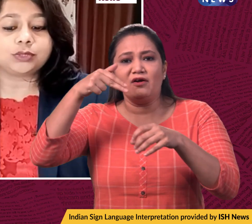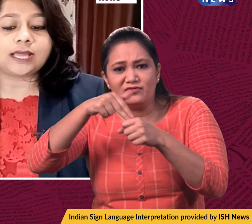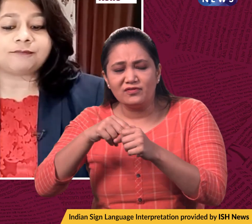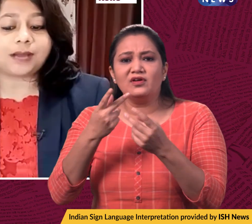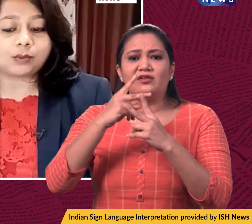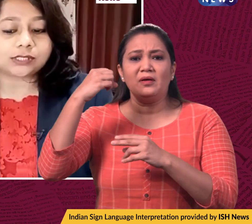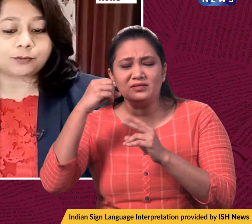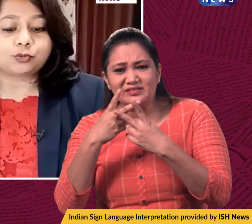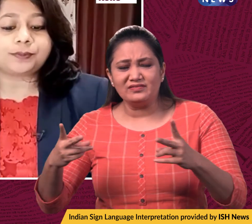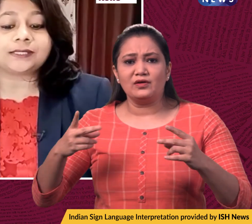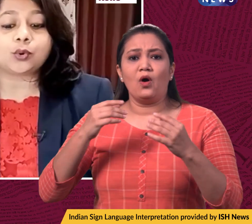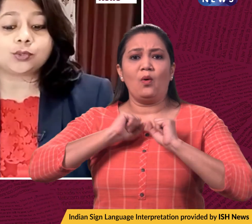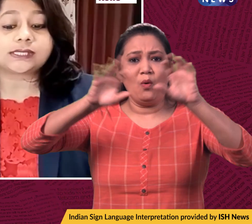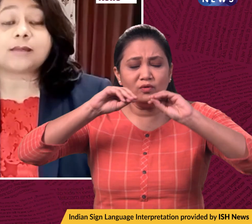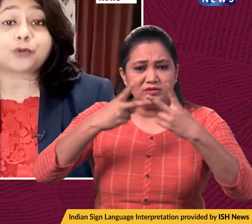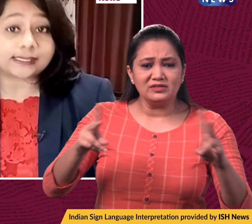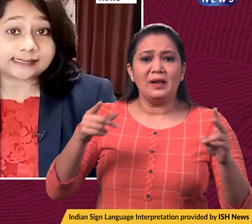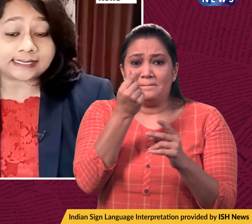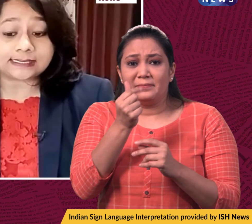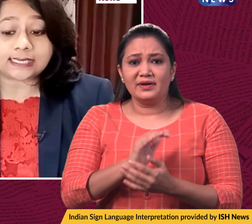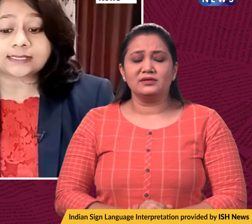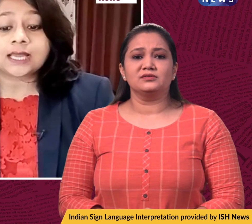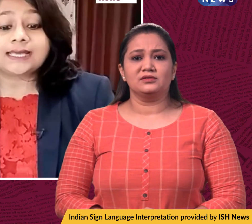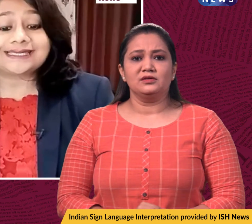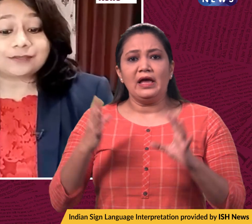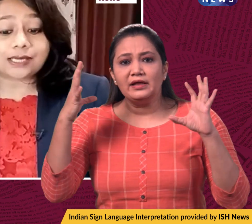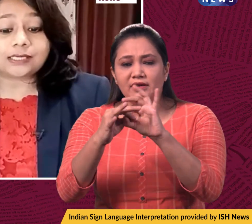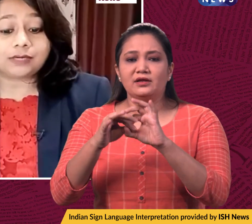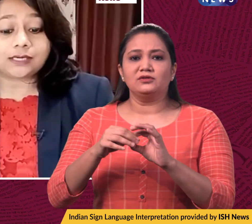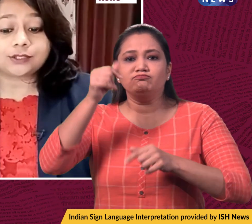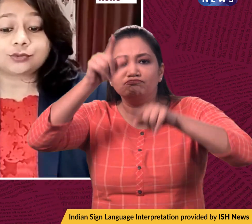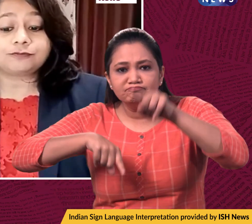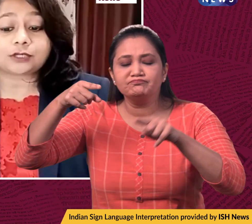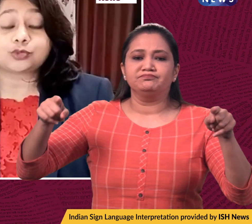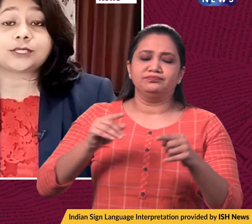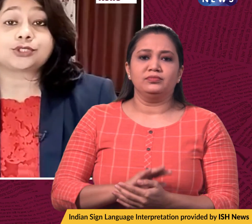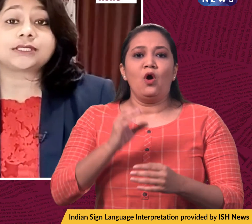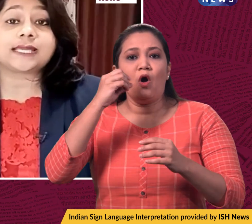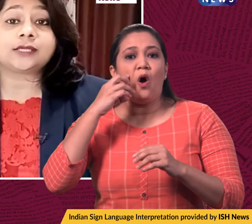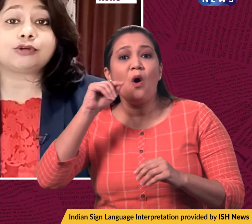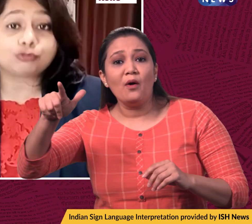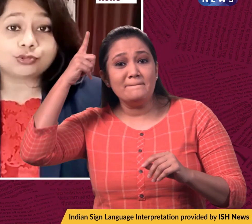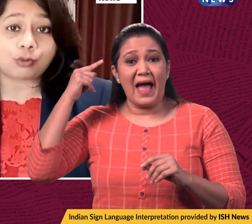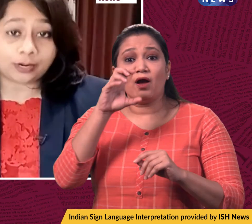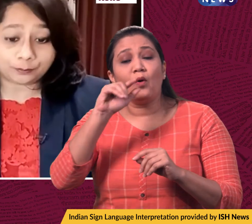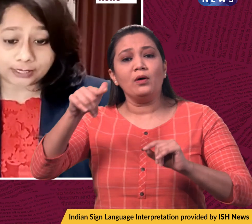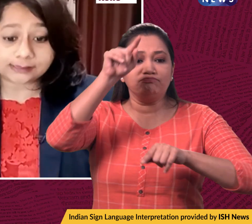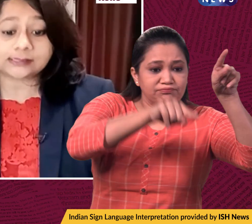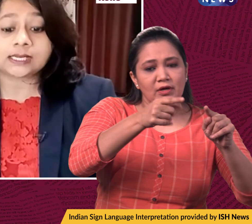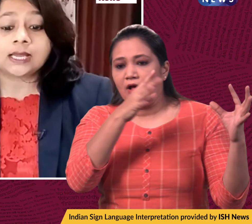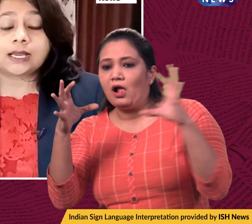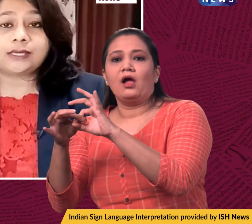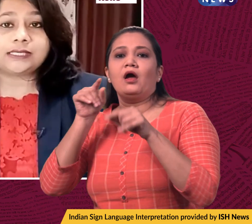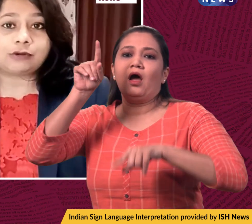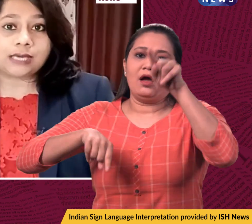gas, fuel and power subgroup in the wholesale price index is directly related to the fluctuations in crude oil